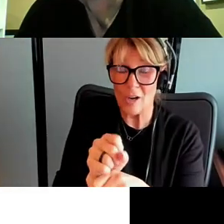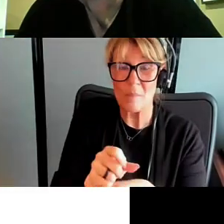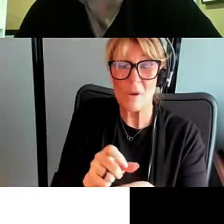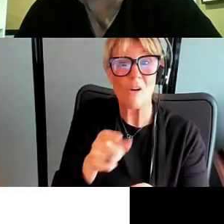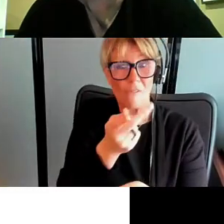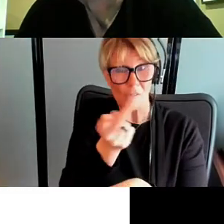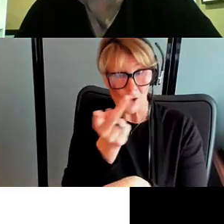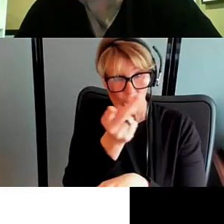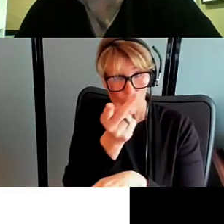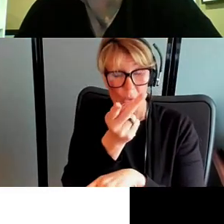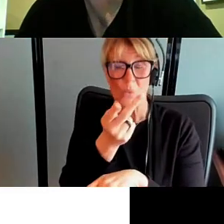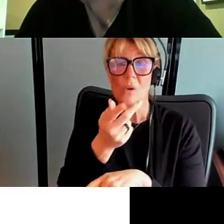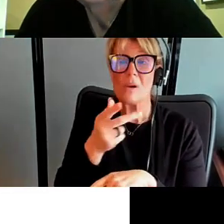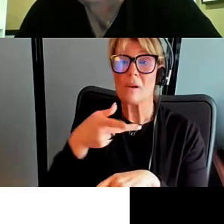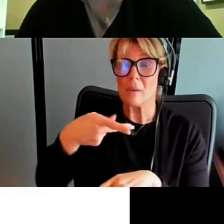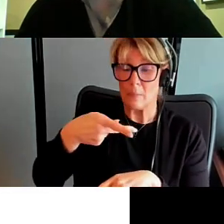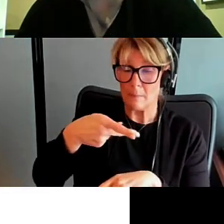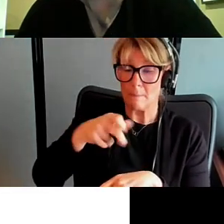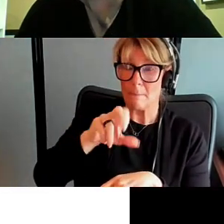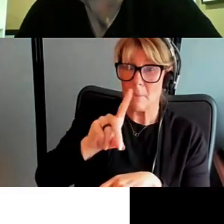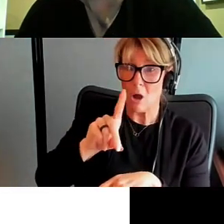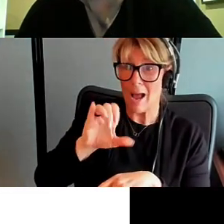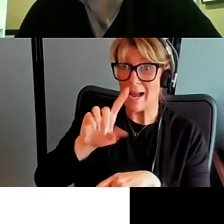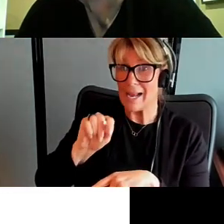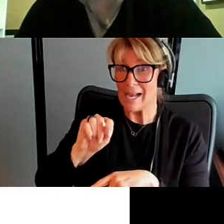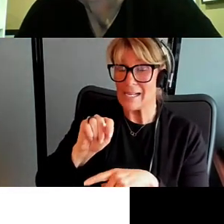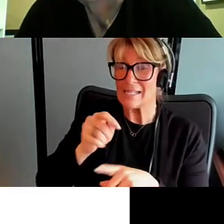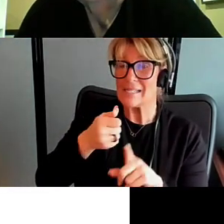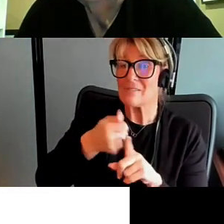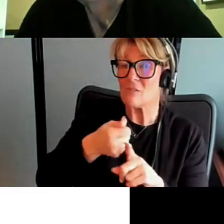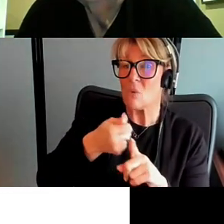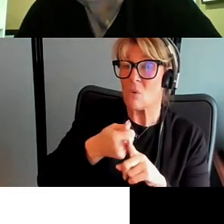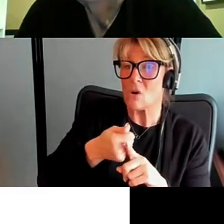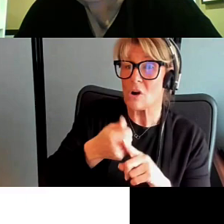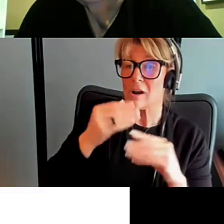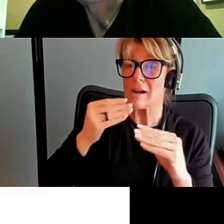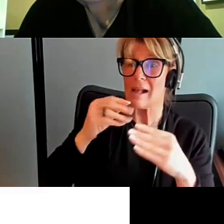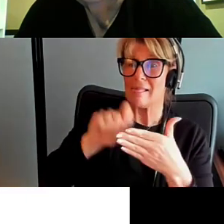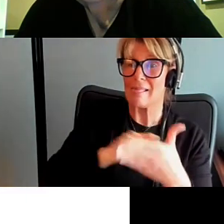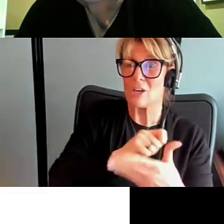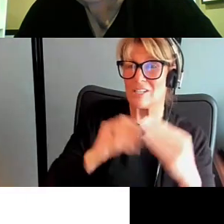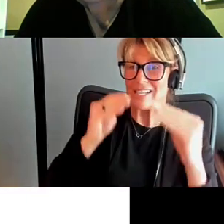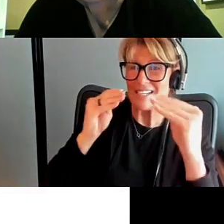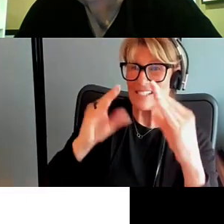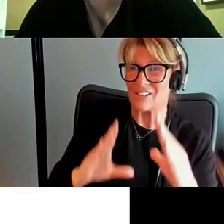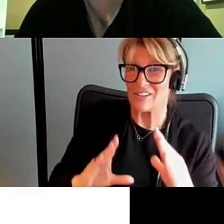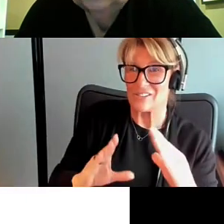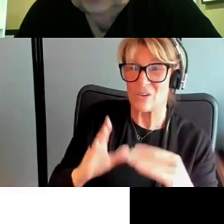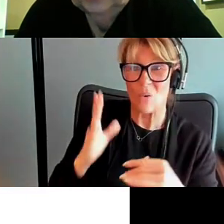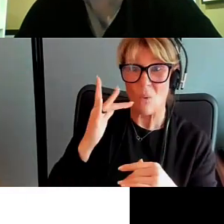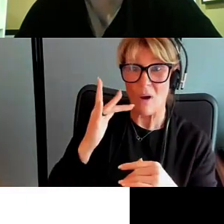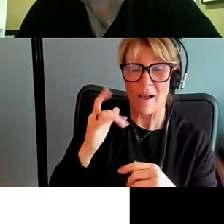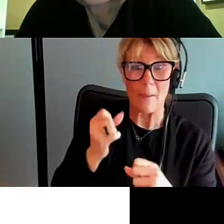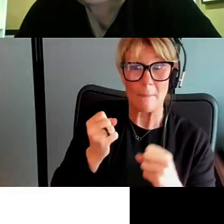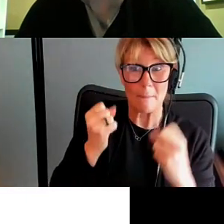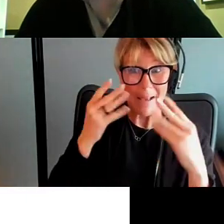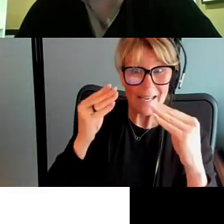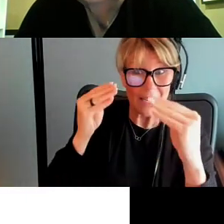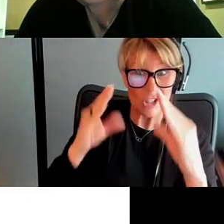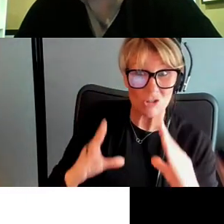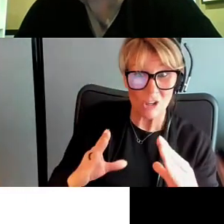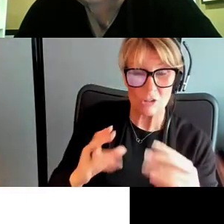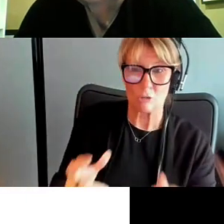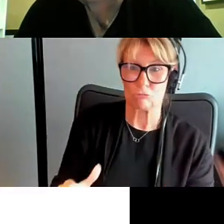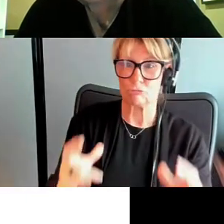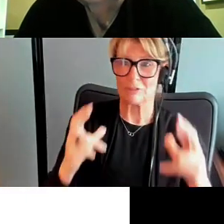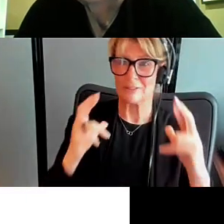podcasts for literacy instructors, but you're growing the community because so many people are retiring, and you're building the knowledge for those who are just joining